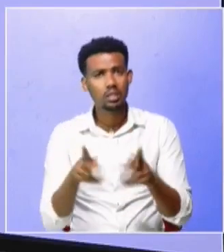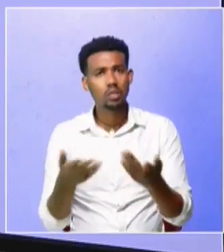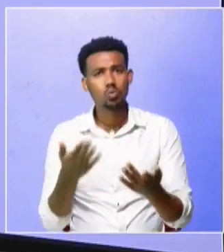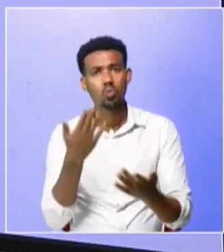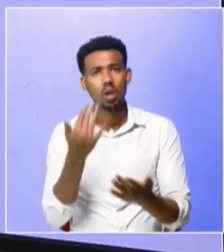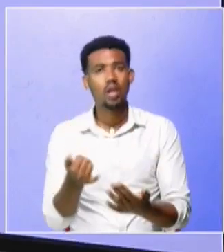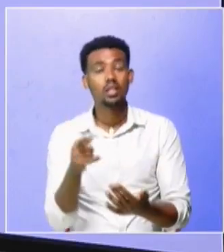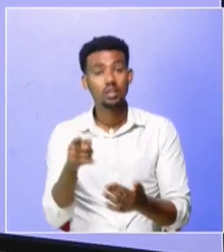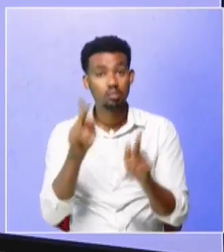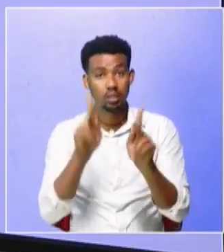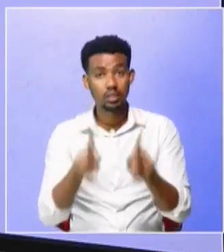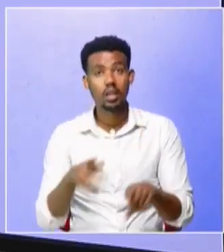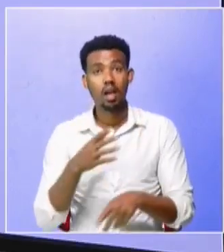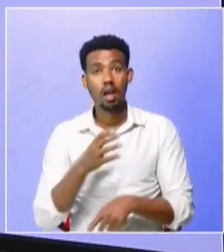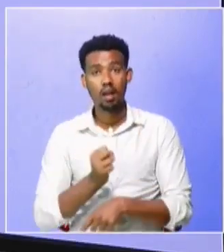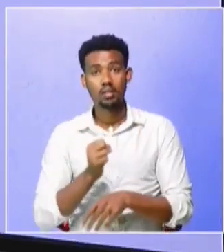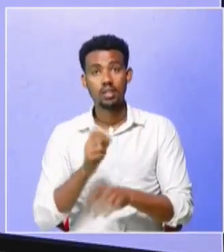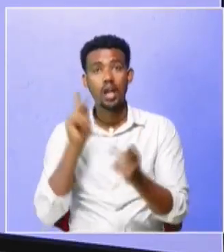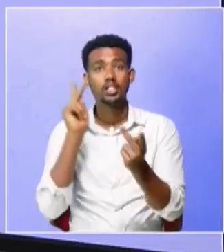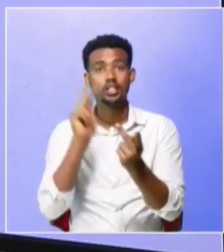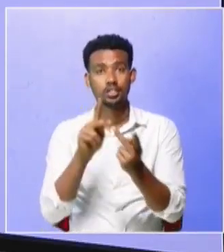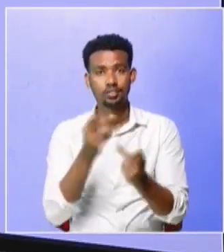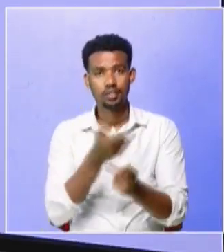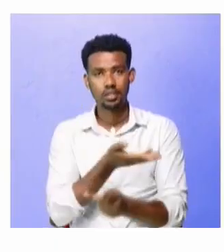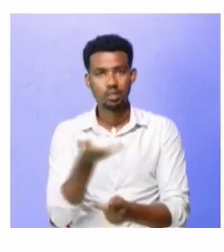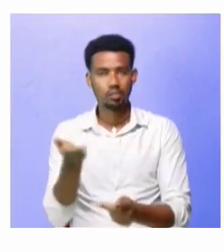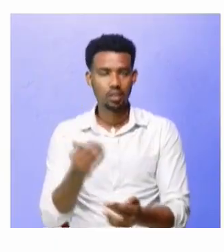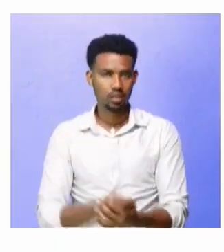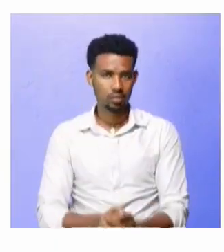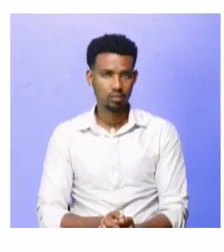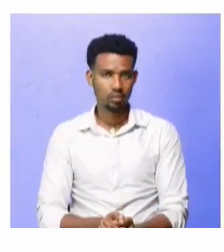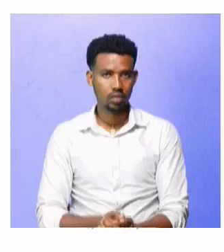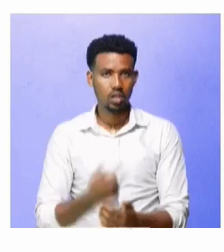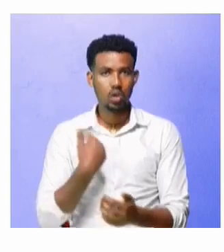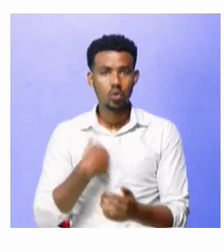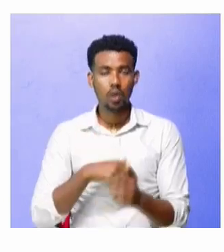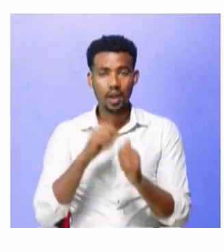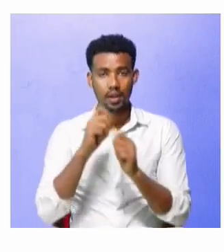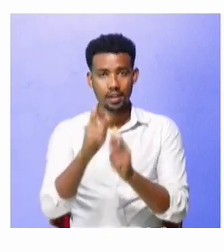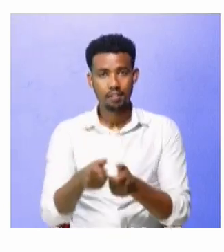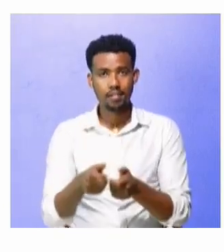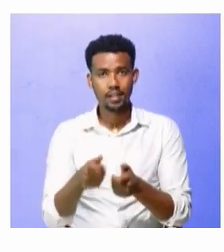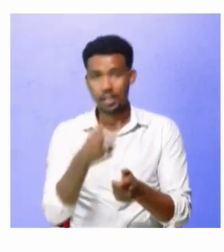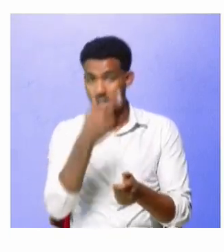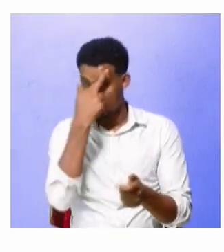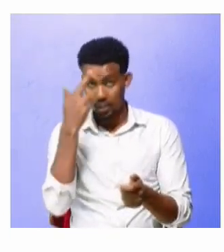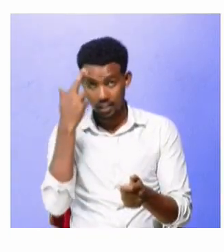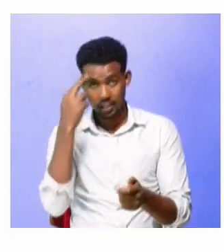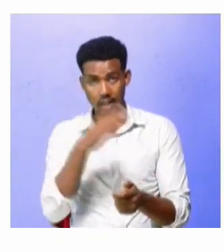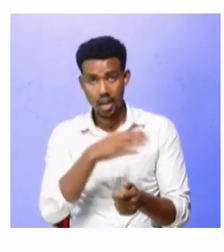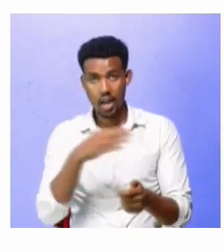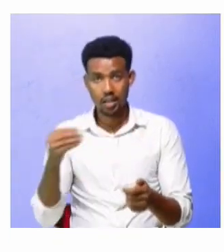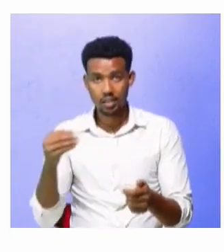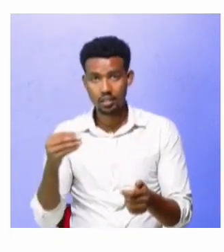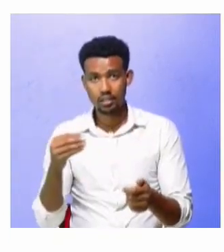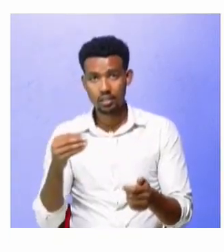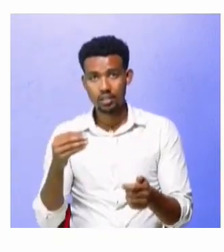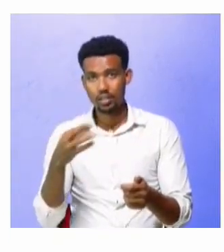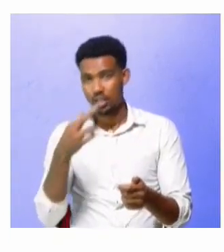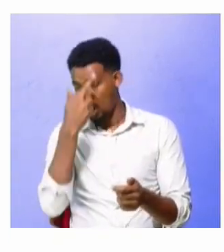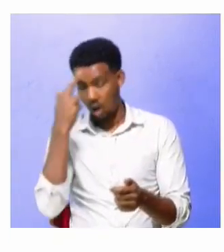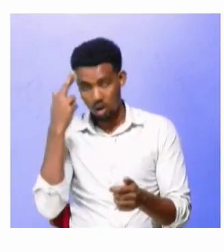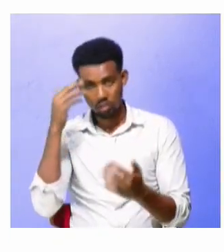this person has what? Achieved something. So we are giving what? A reason and a cause